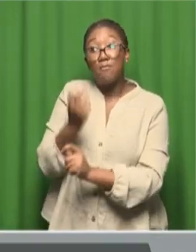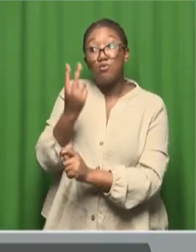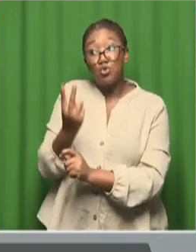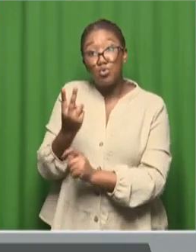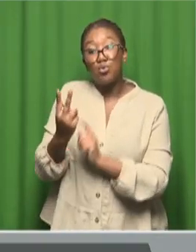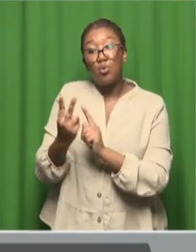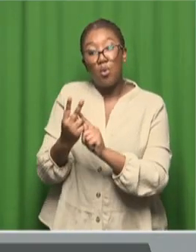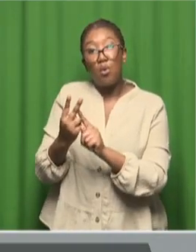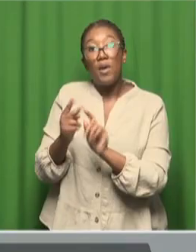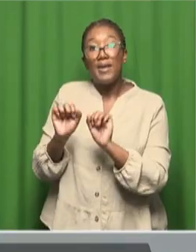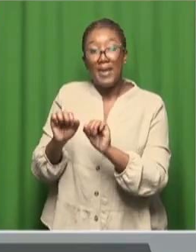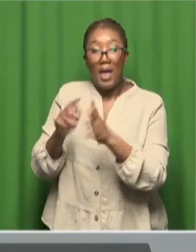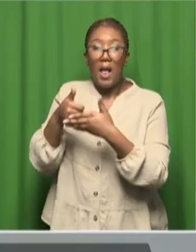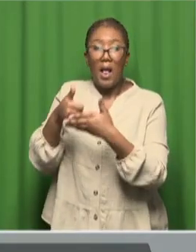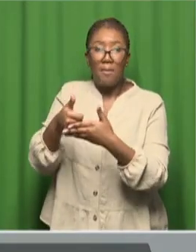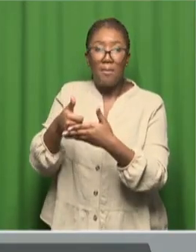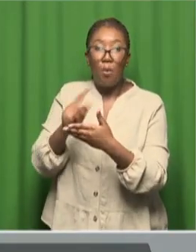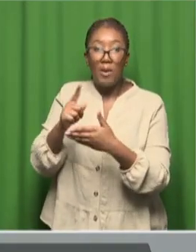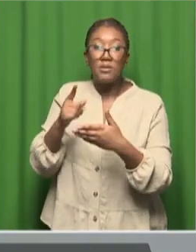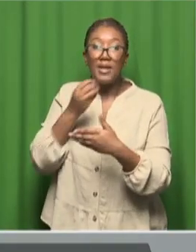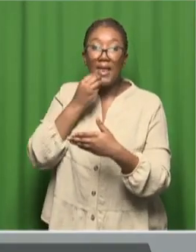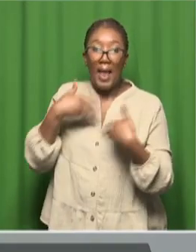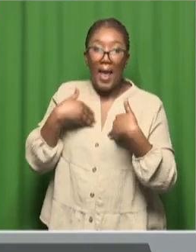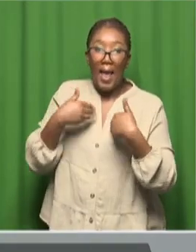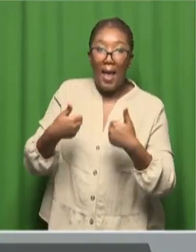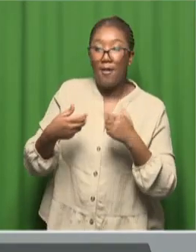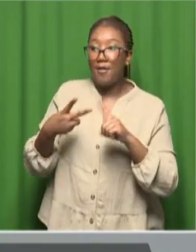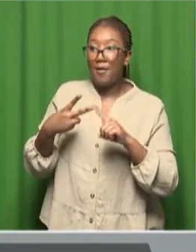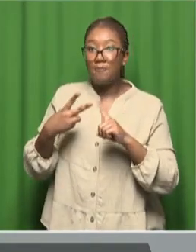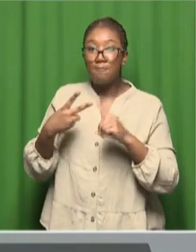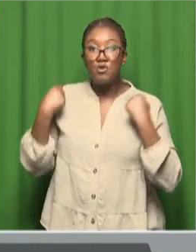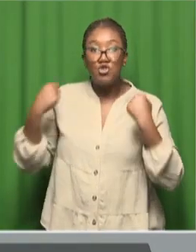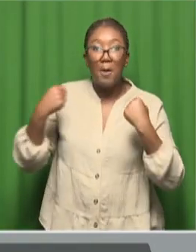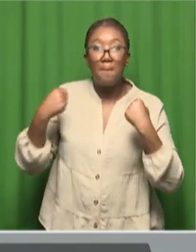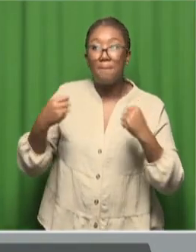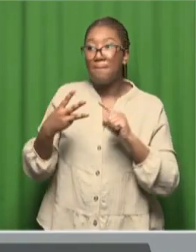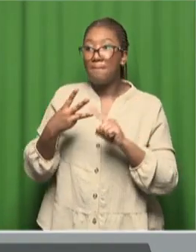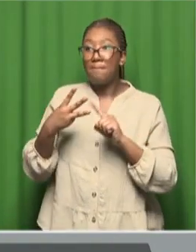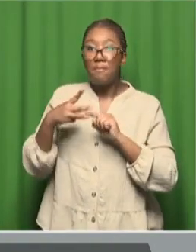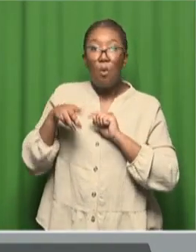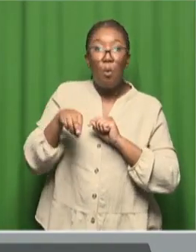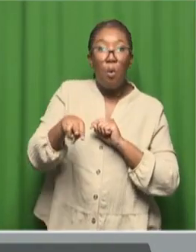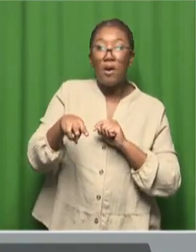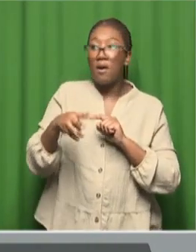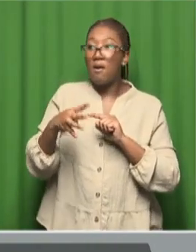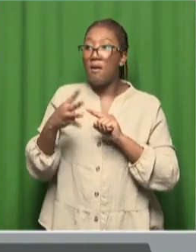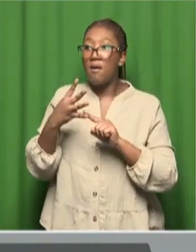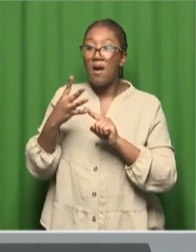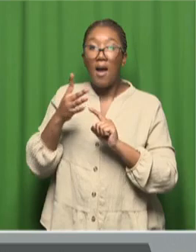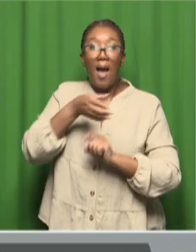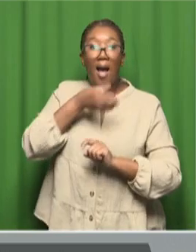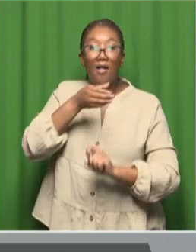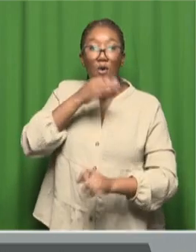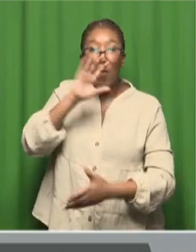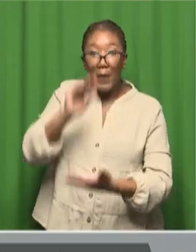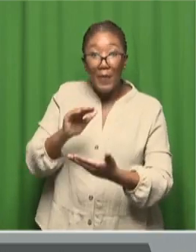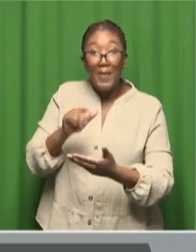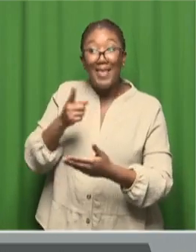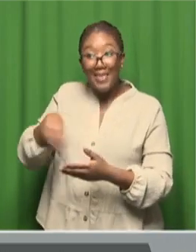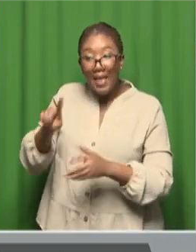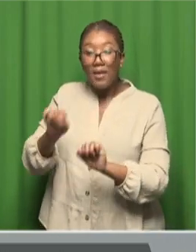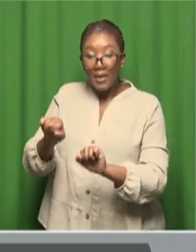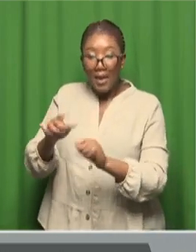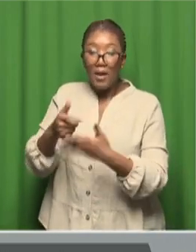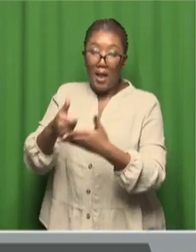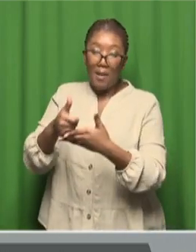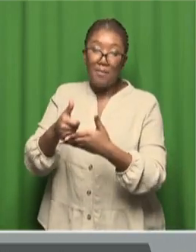huge difference. It may not fully put you into remission, but if you do all of these lifestyle measures, it can surely go a long way